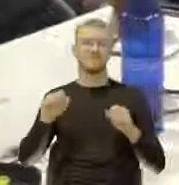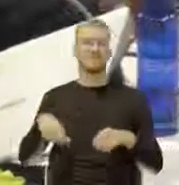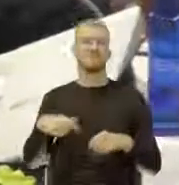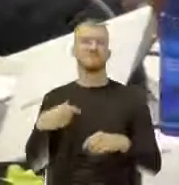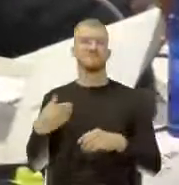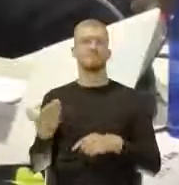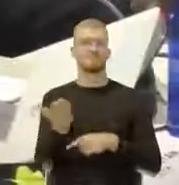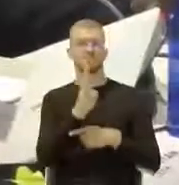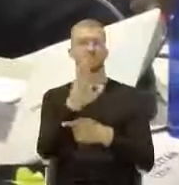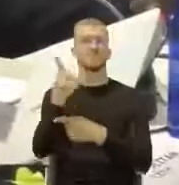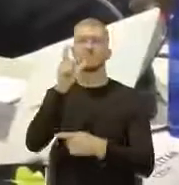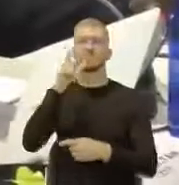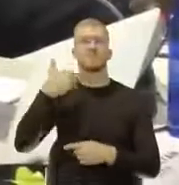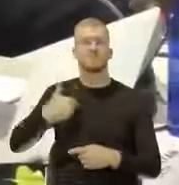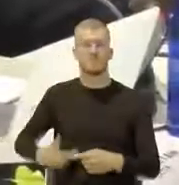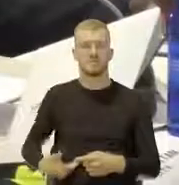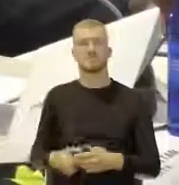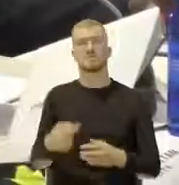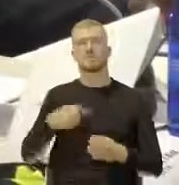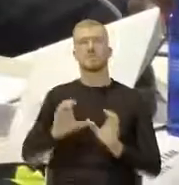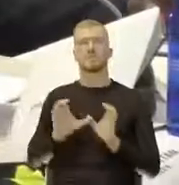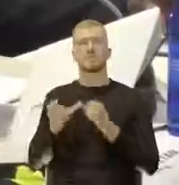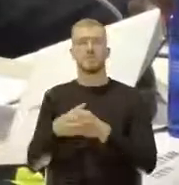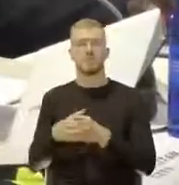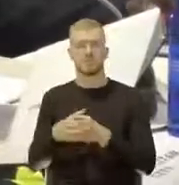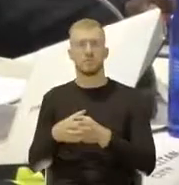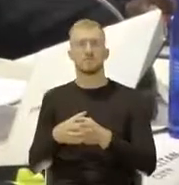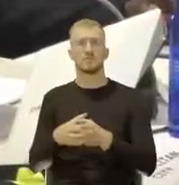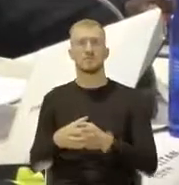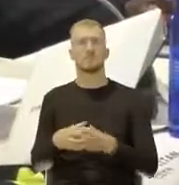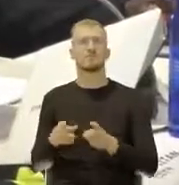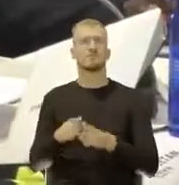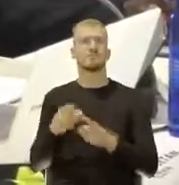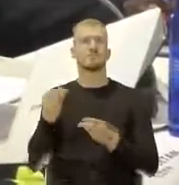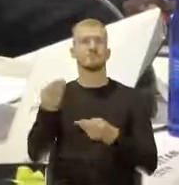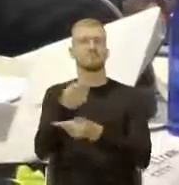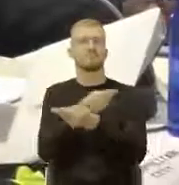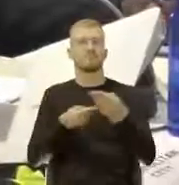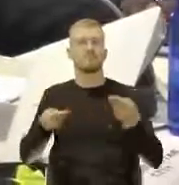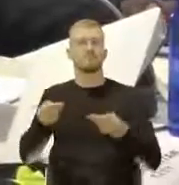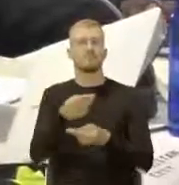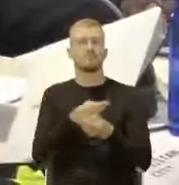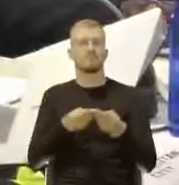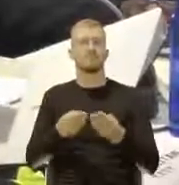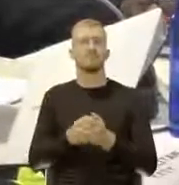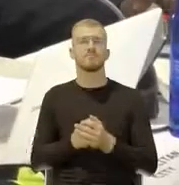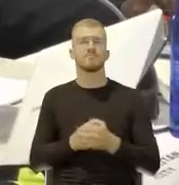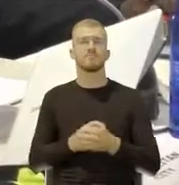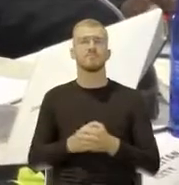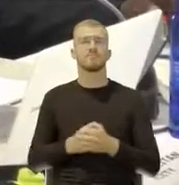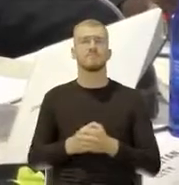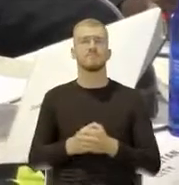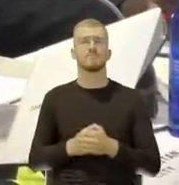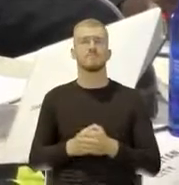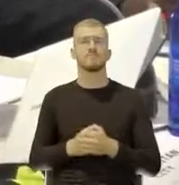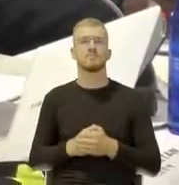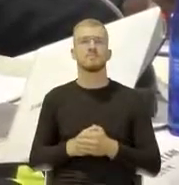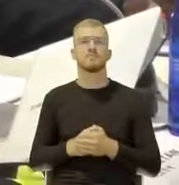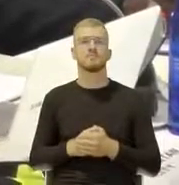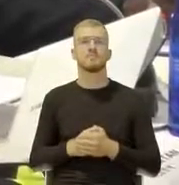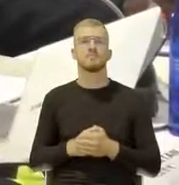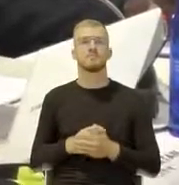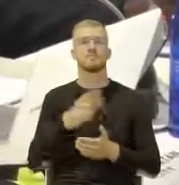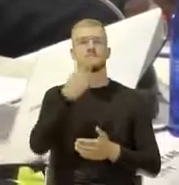2022. Please allow me to start by referring to the joint statement we submitted